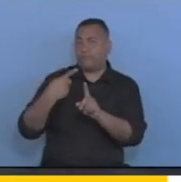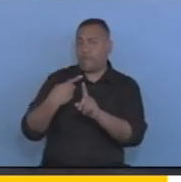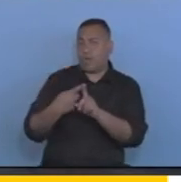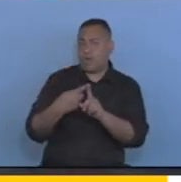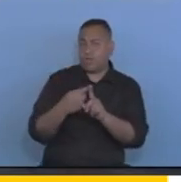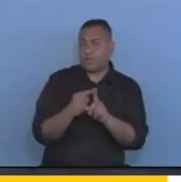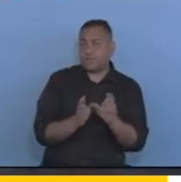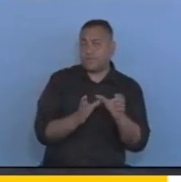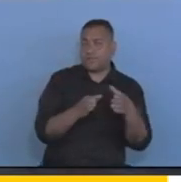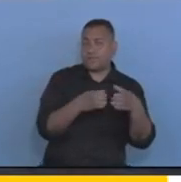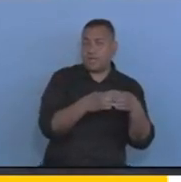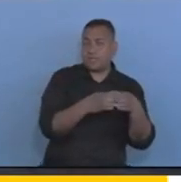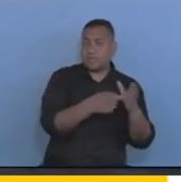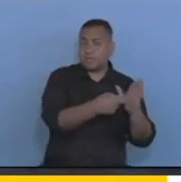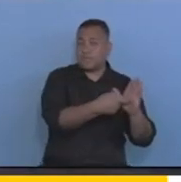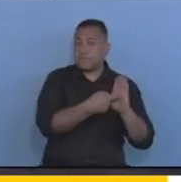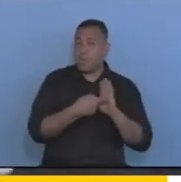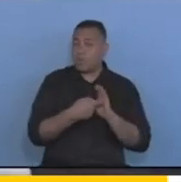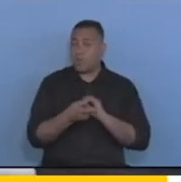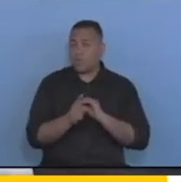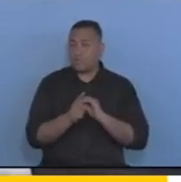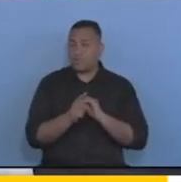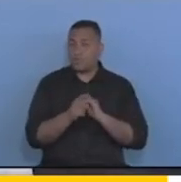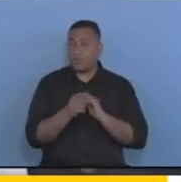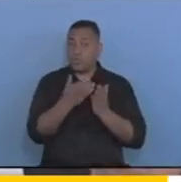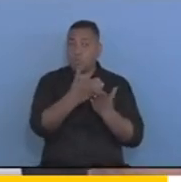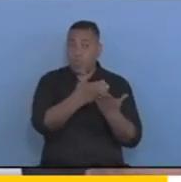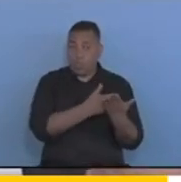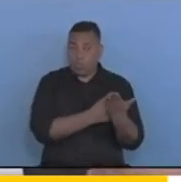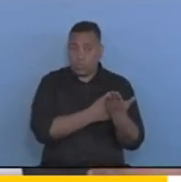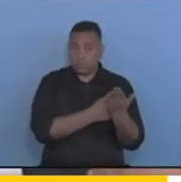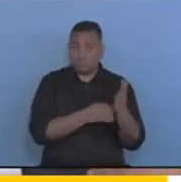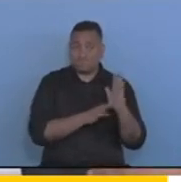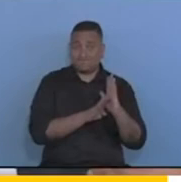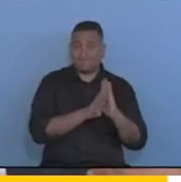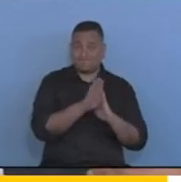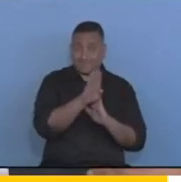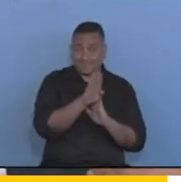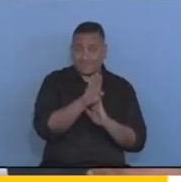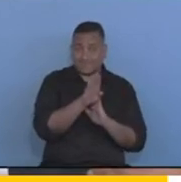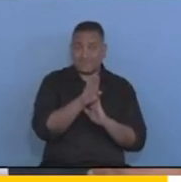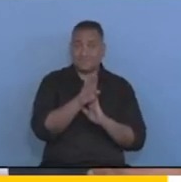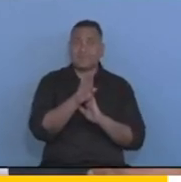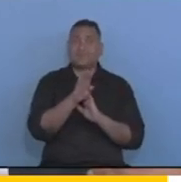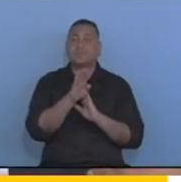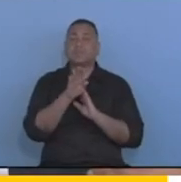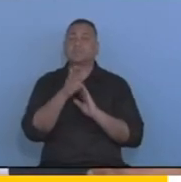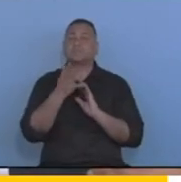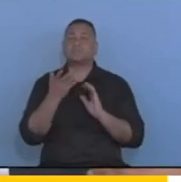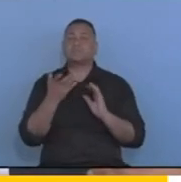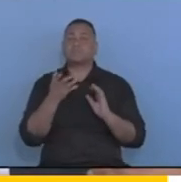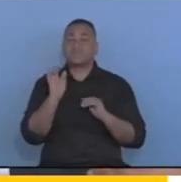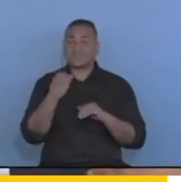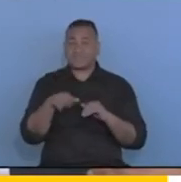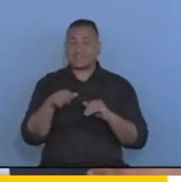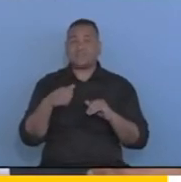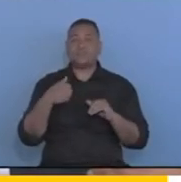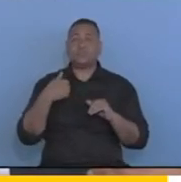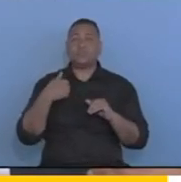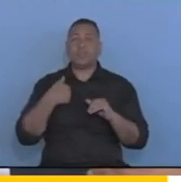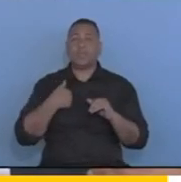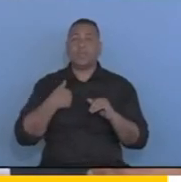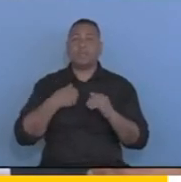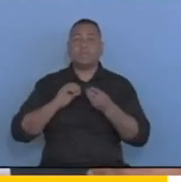for tuition in with those courses, has that spiked quite a bit? It has spiked. What we've done is to make it also affordable for the